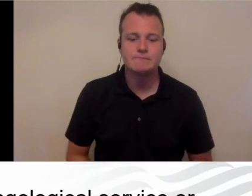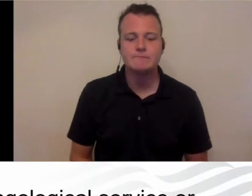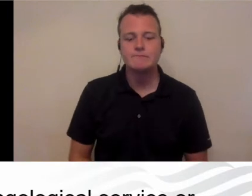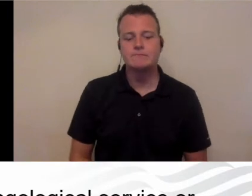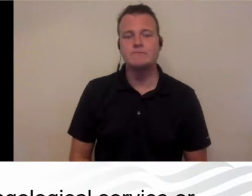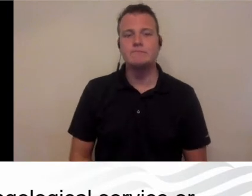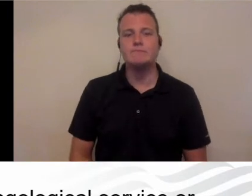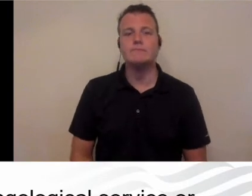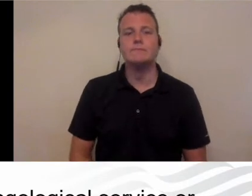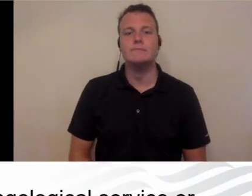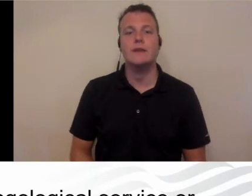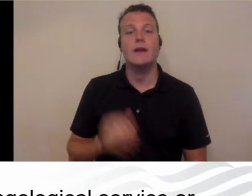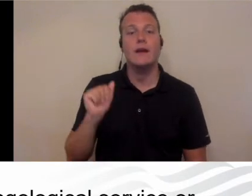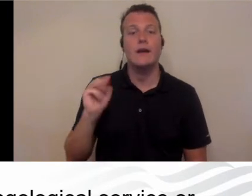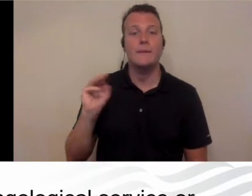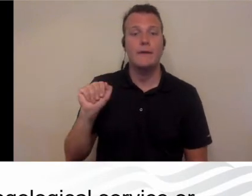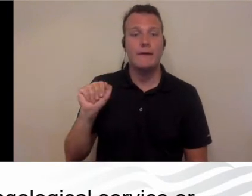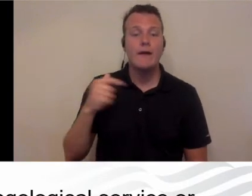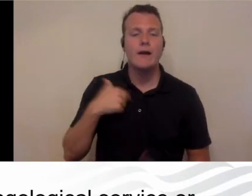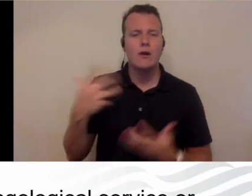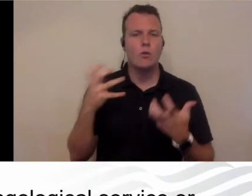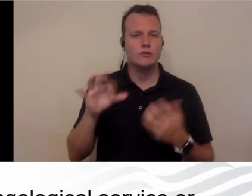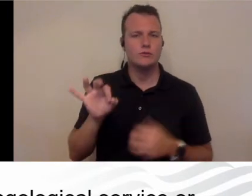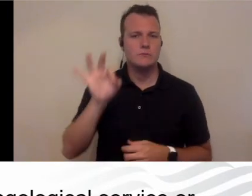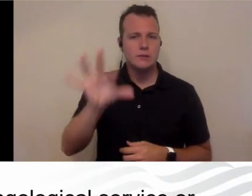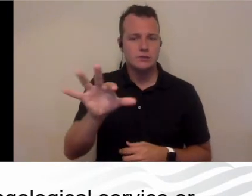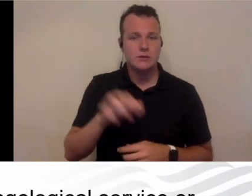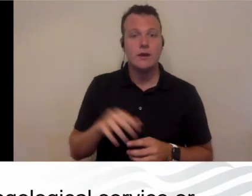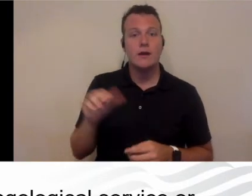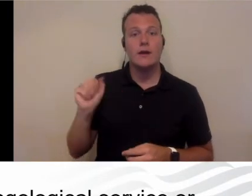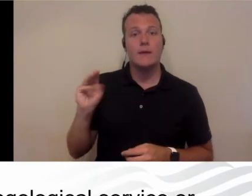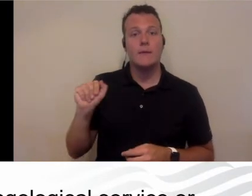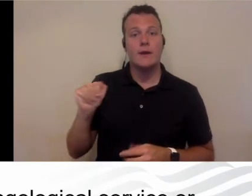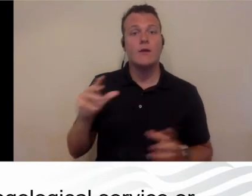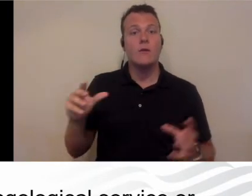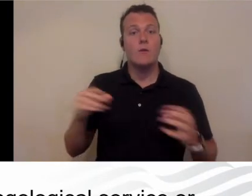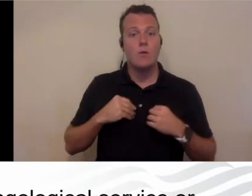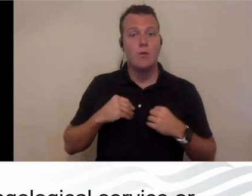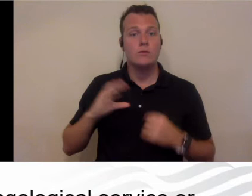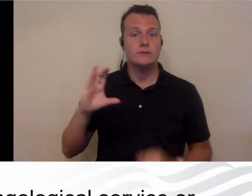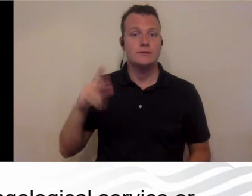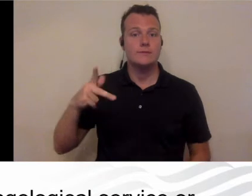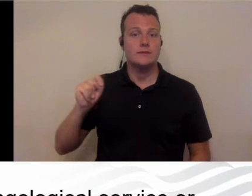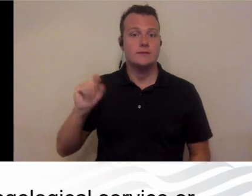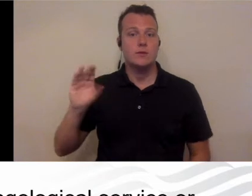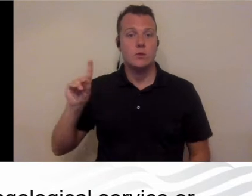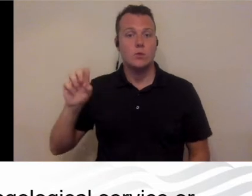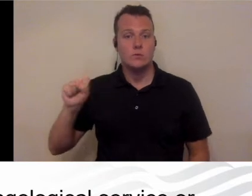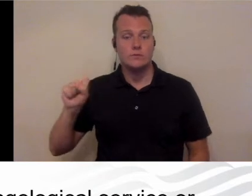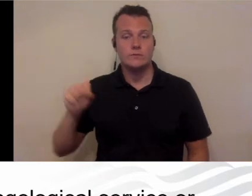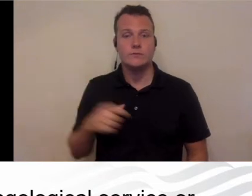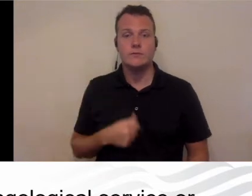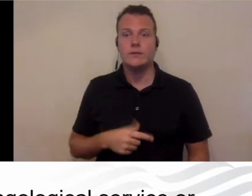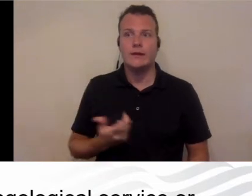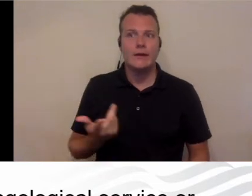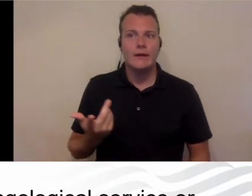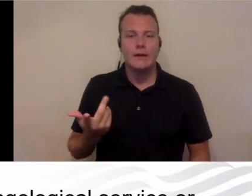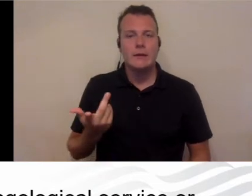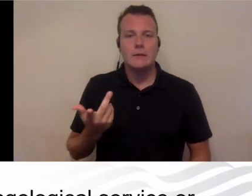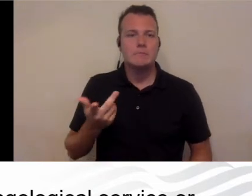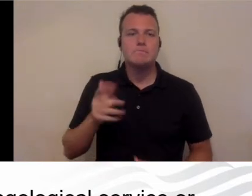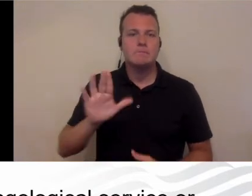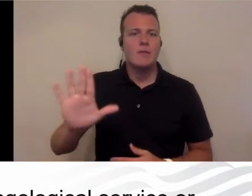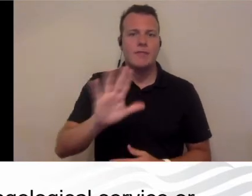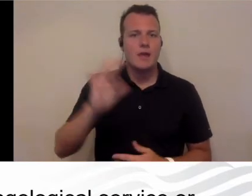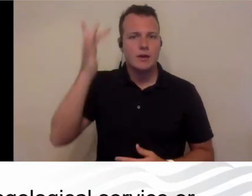AMA, I want to mention this to you, the AMA owns the CPT codes. You have to, it's their intellectual property, and if you